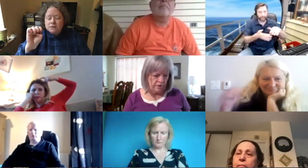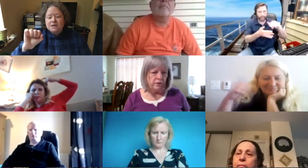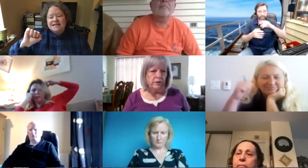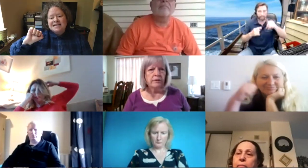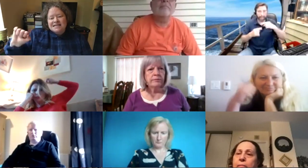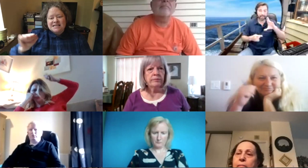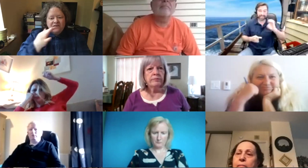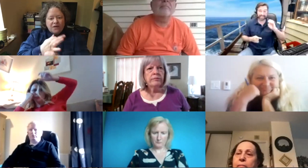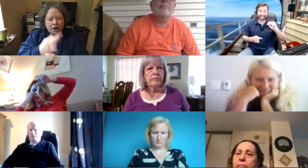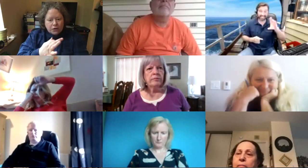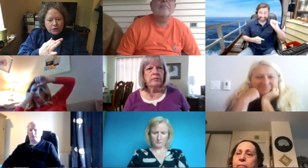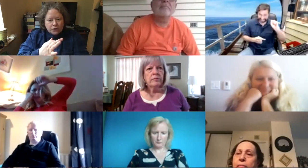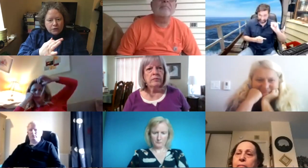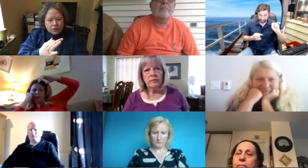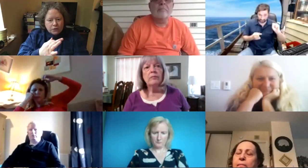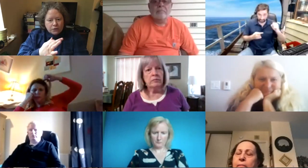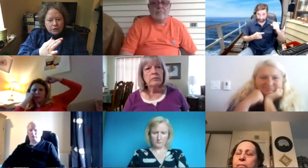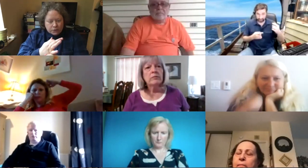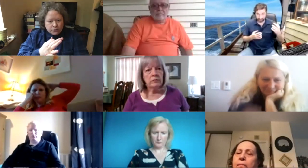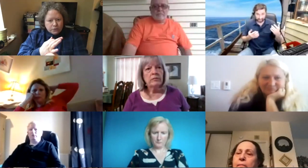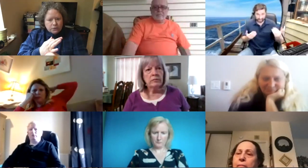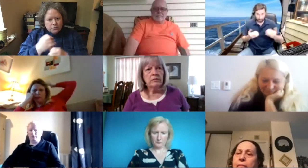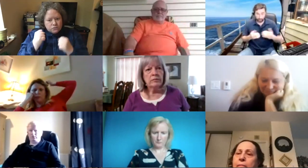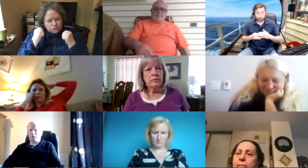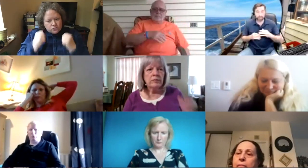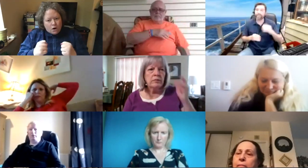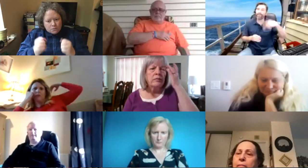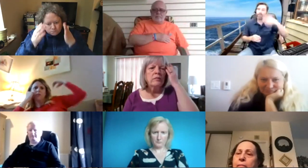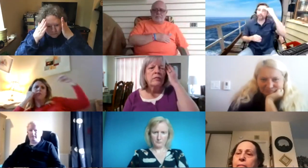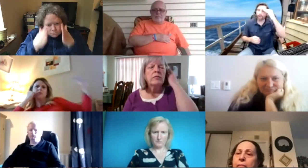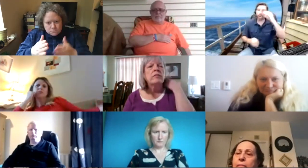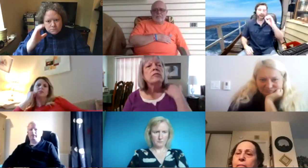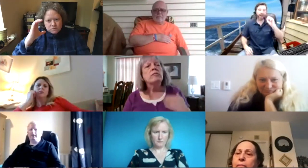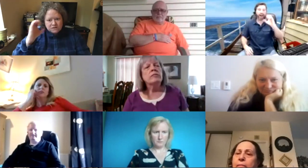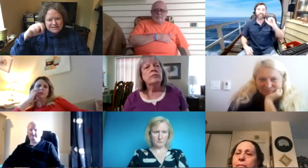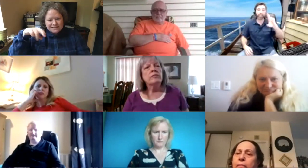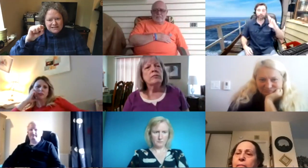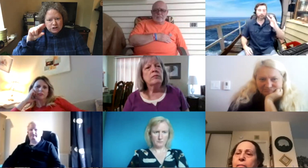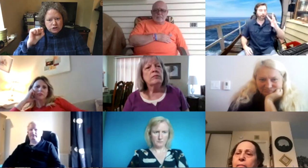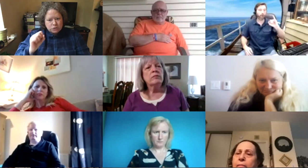Now, do you know Oscar Wilde? His father